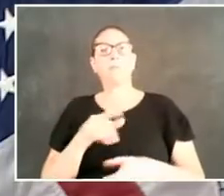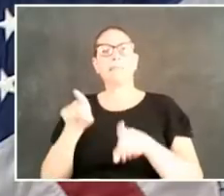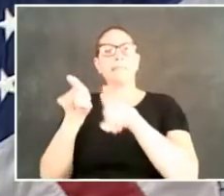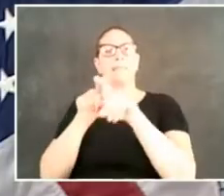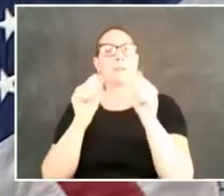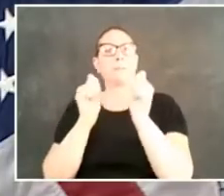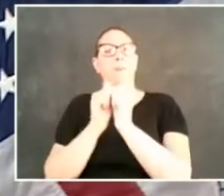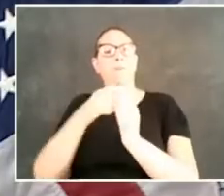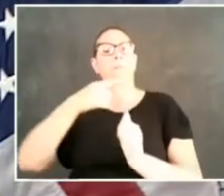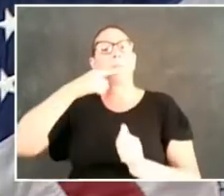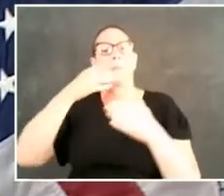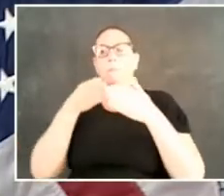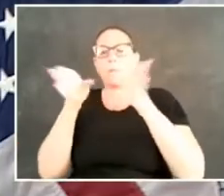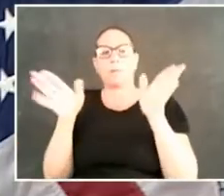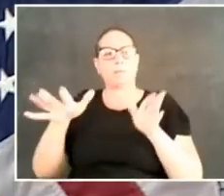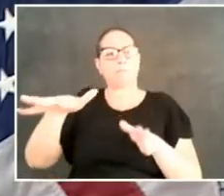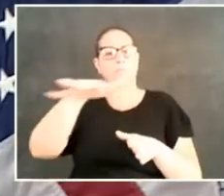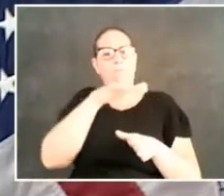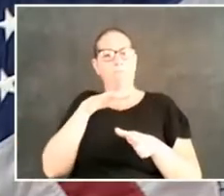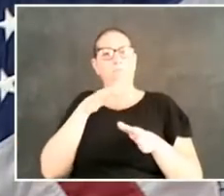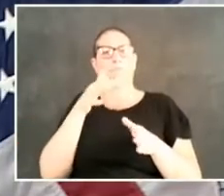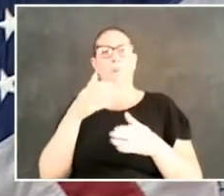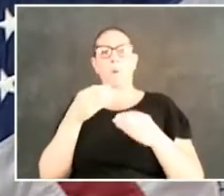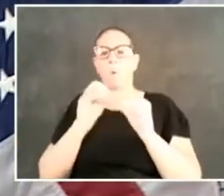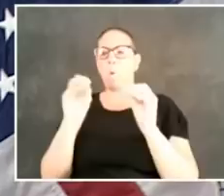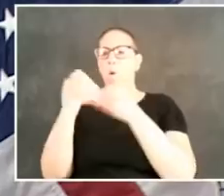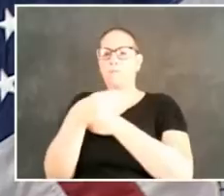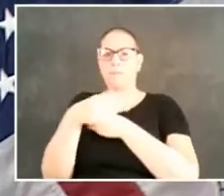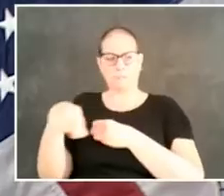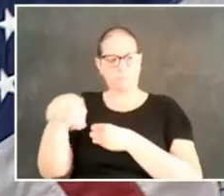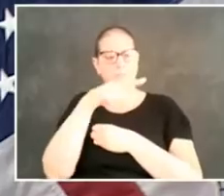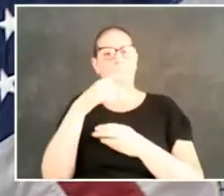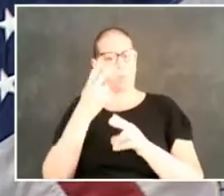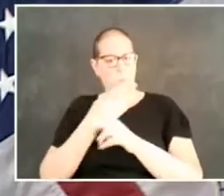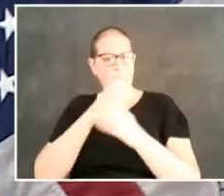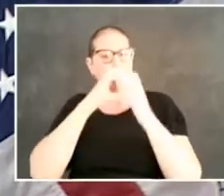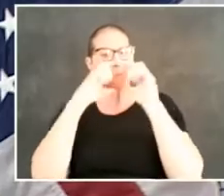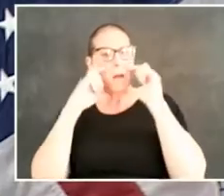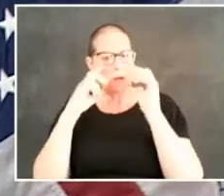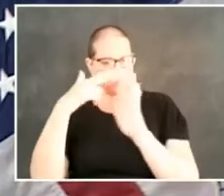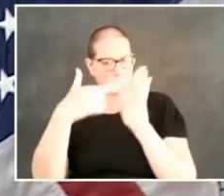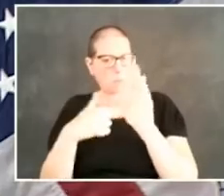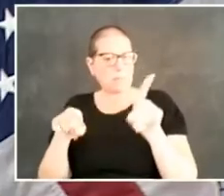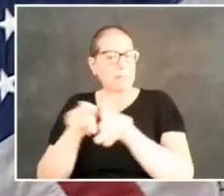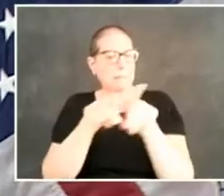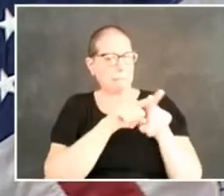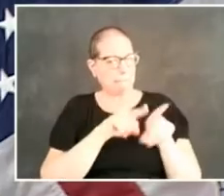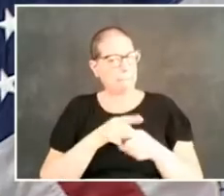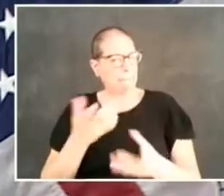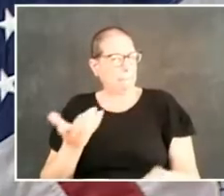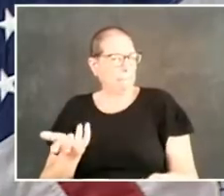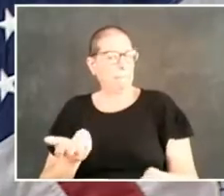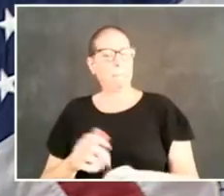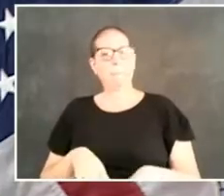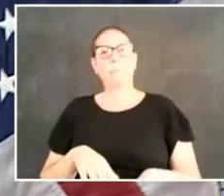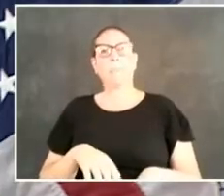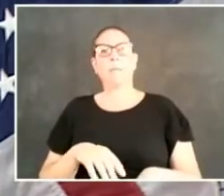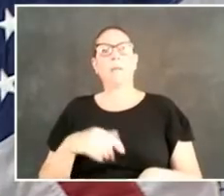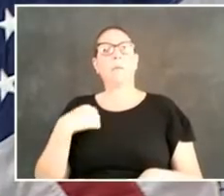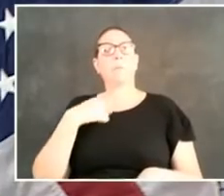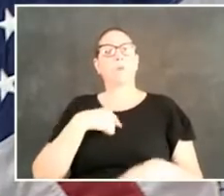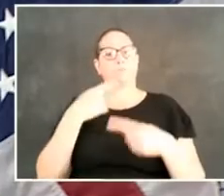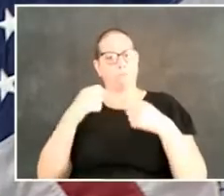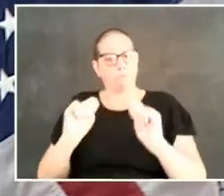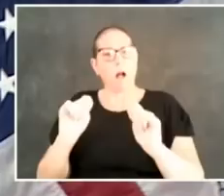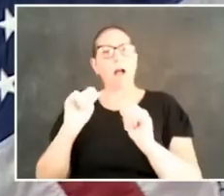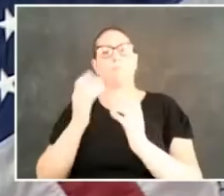benefits to any kind of benefit program, including things like food stamps, SNAP, et cetera, to get people